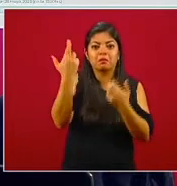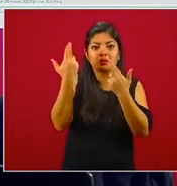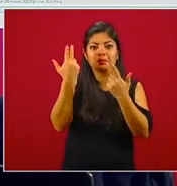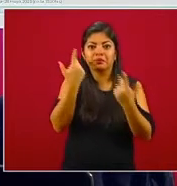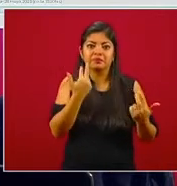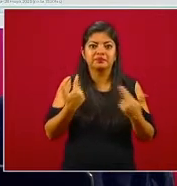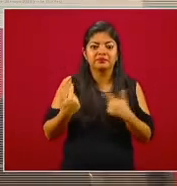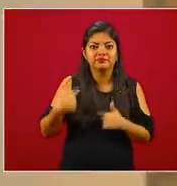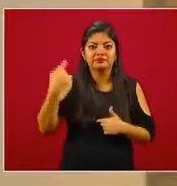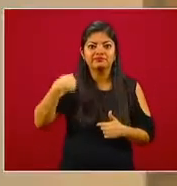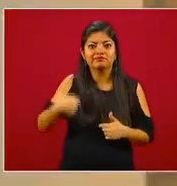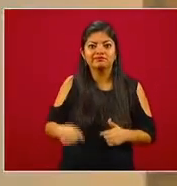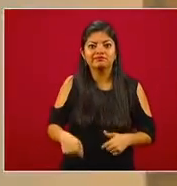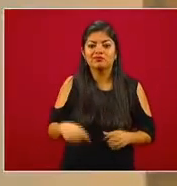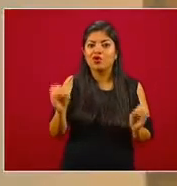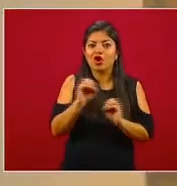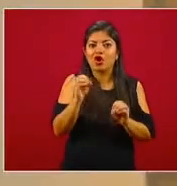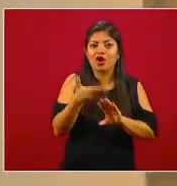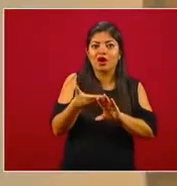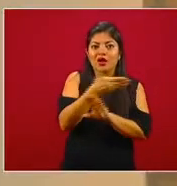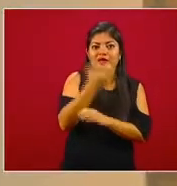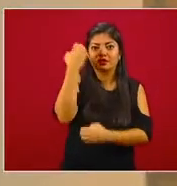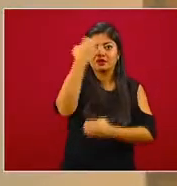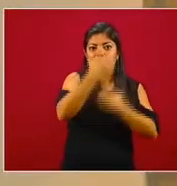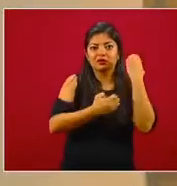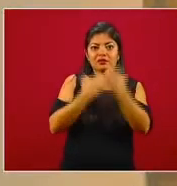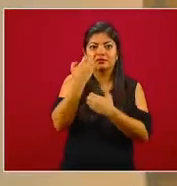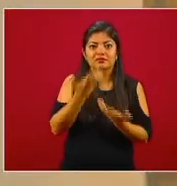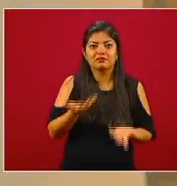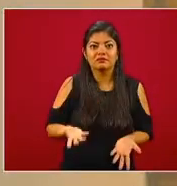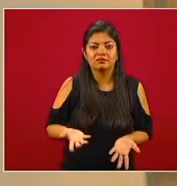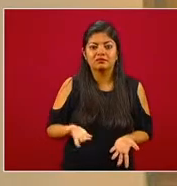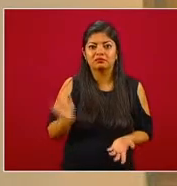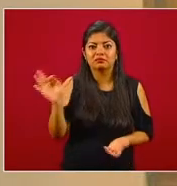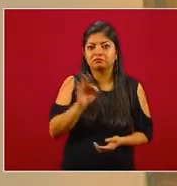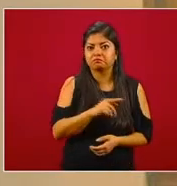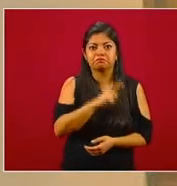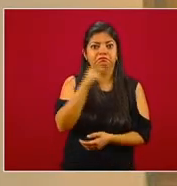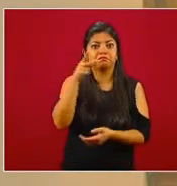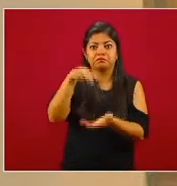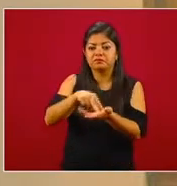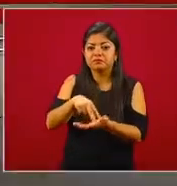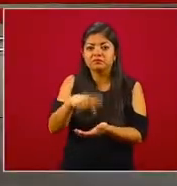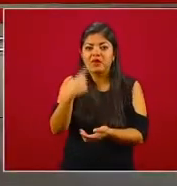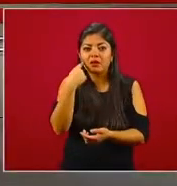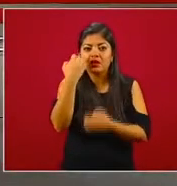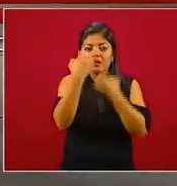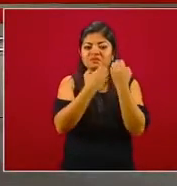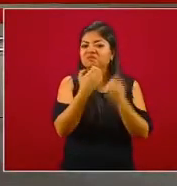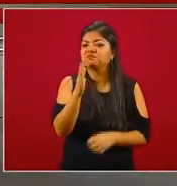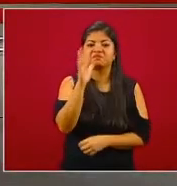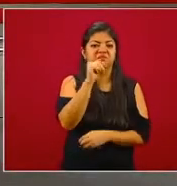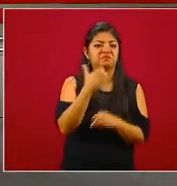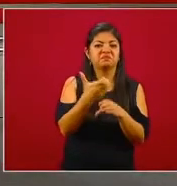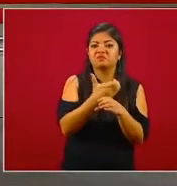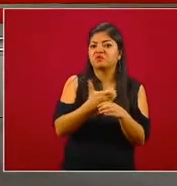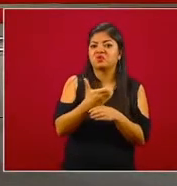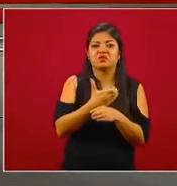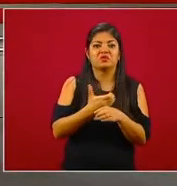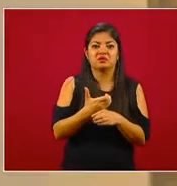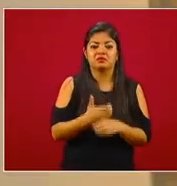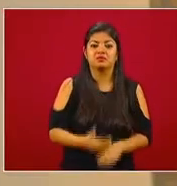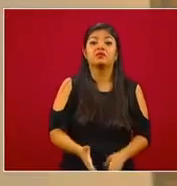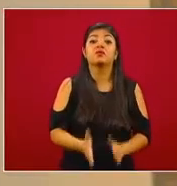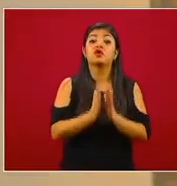the de los hospital, distintos but órganos they y are prácticamente severely muere damaged en already una for the situación en different la que no se le organs, puede and recuperar. Por